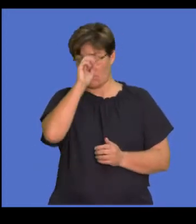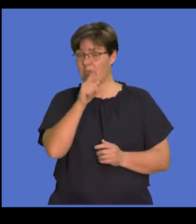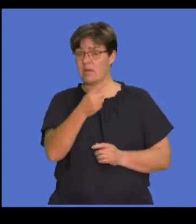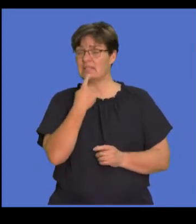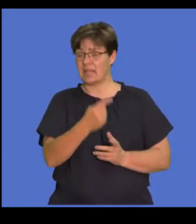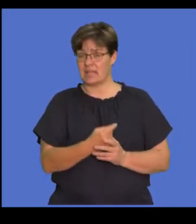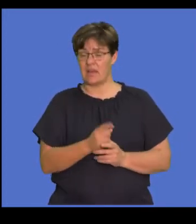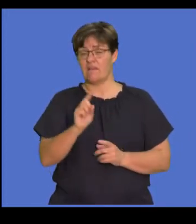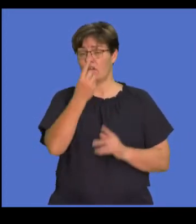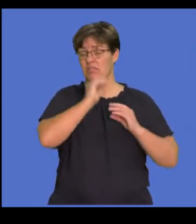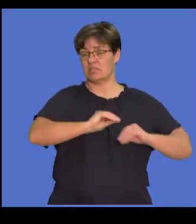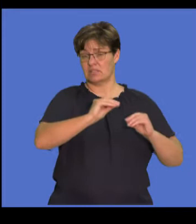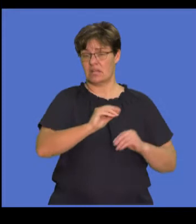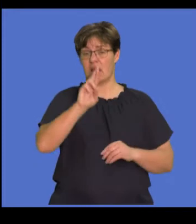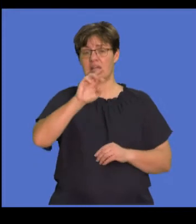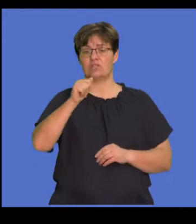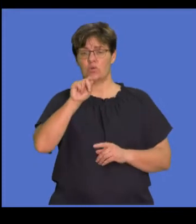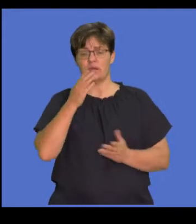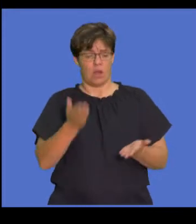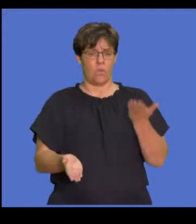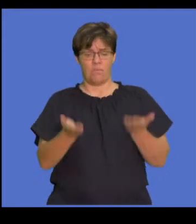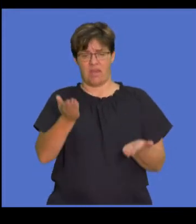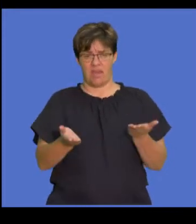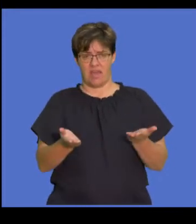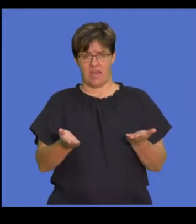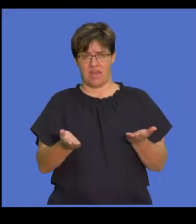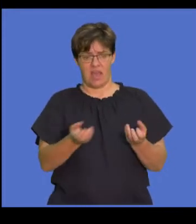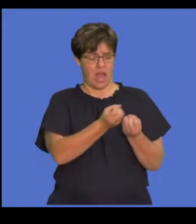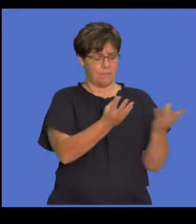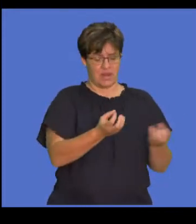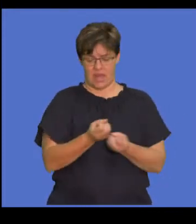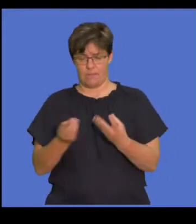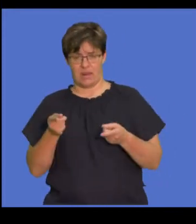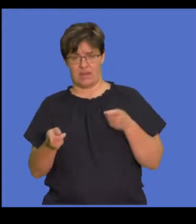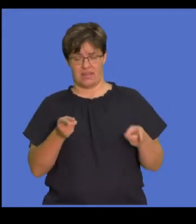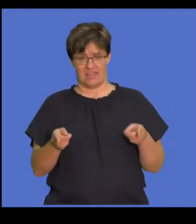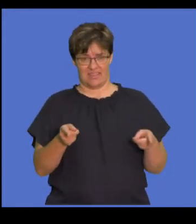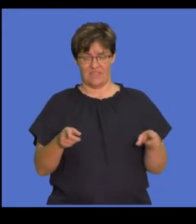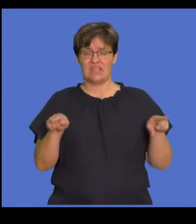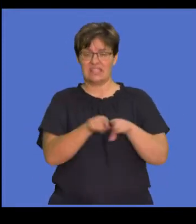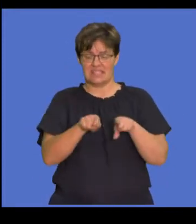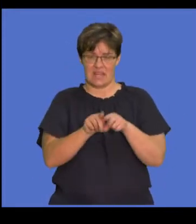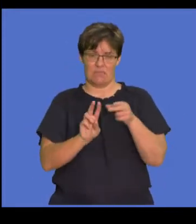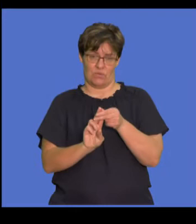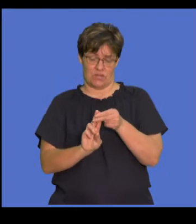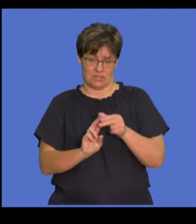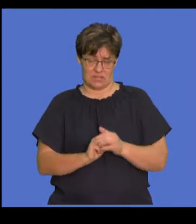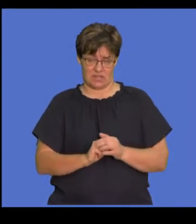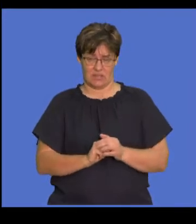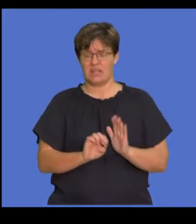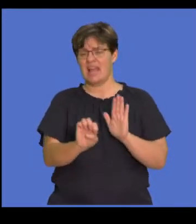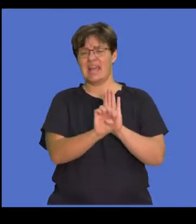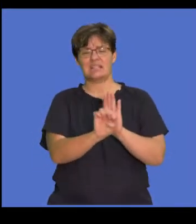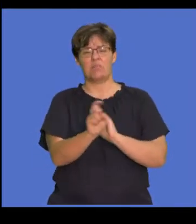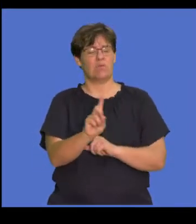said with the first lesson, a ratio will be the comparison of two quantities of the same unit.